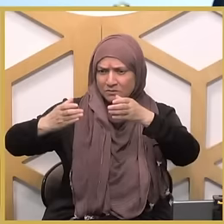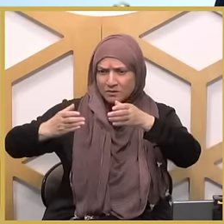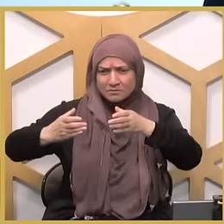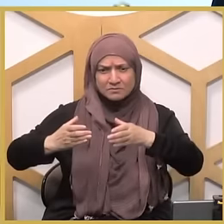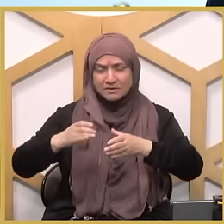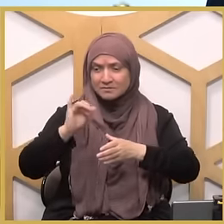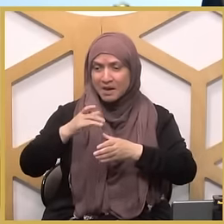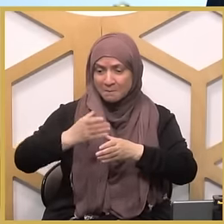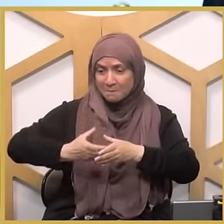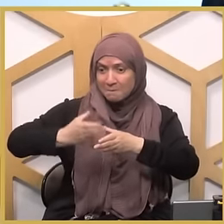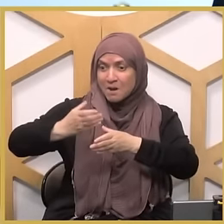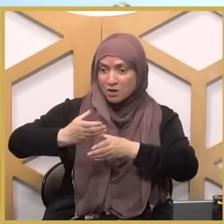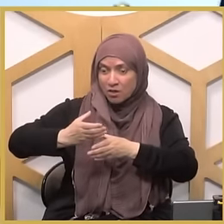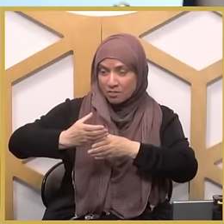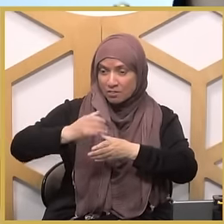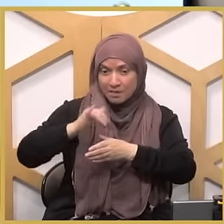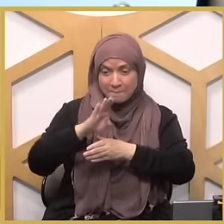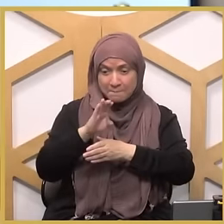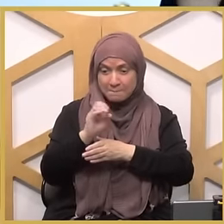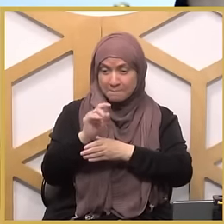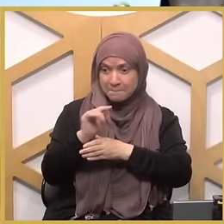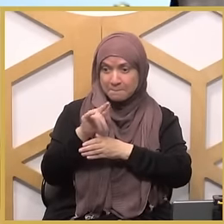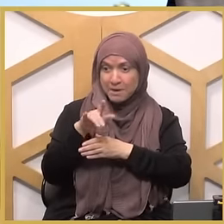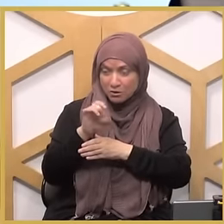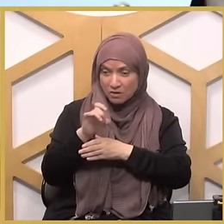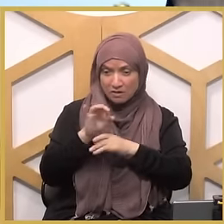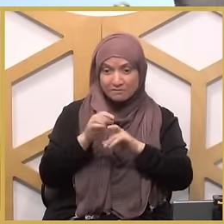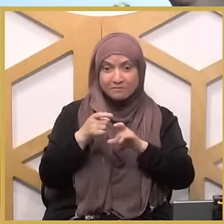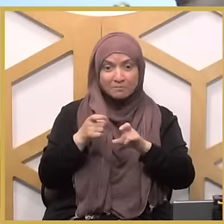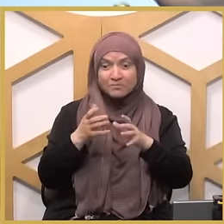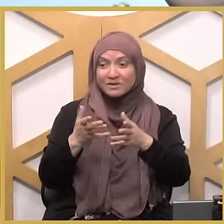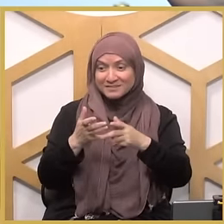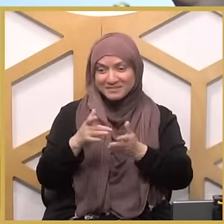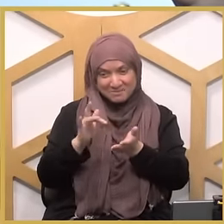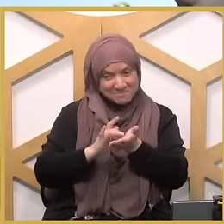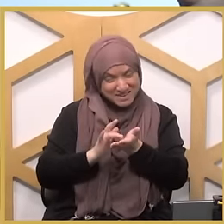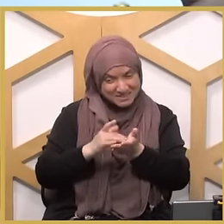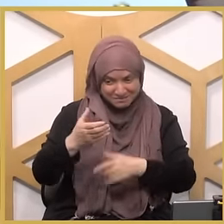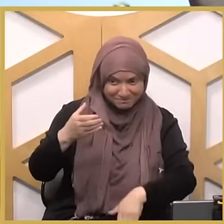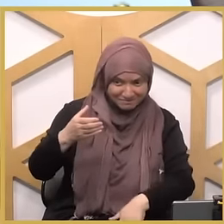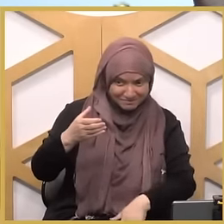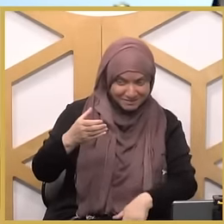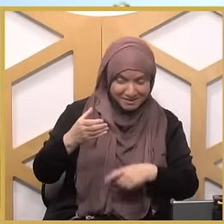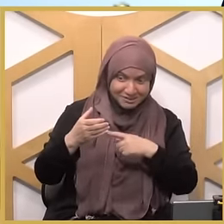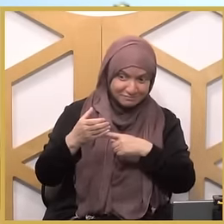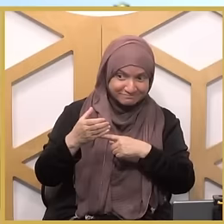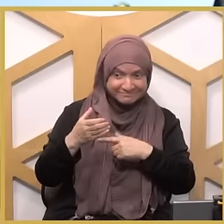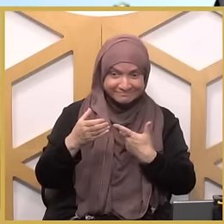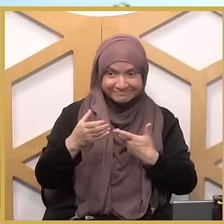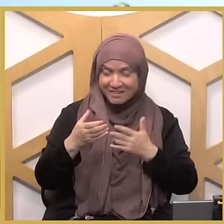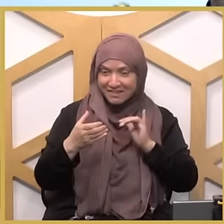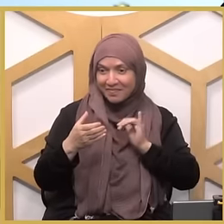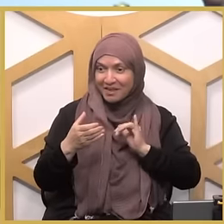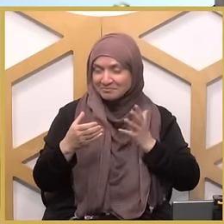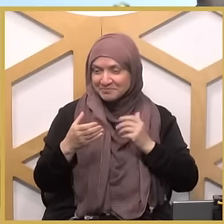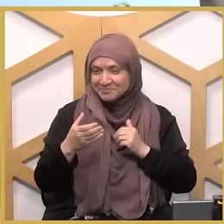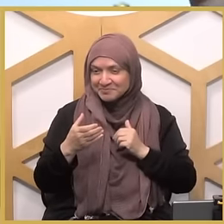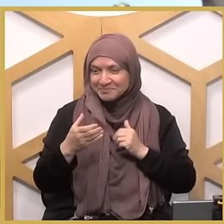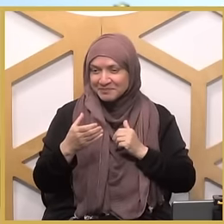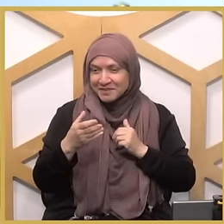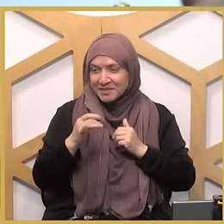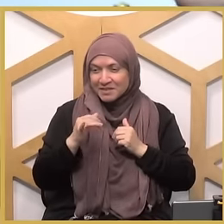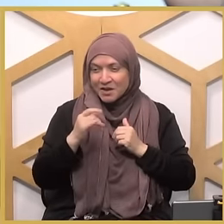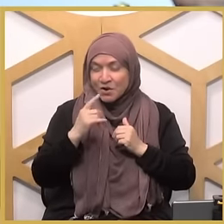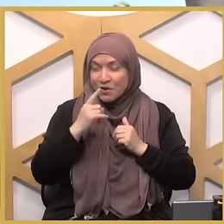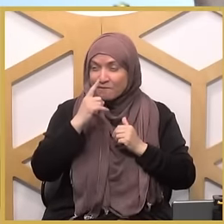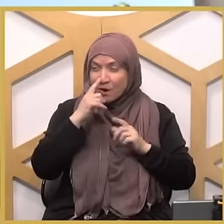The bottle from shaitan, the side effects are catastrophic and it's not even effective. It just is wrapped in a really, really good label and